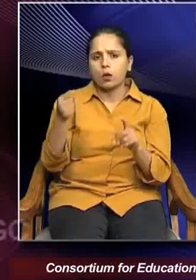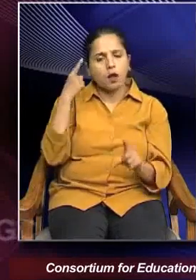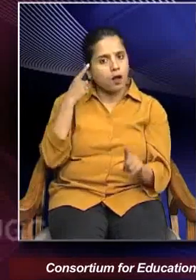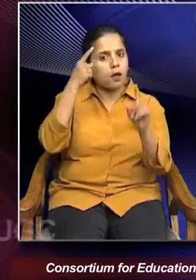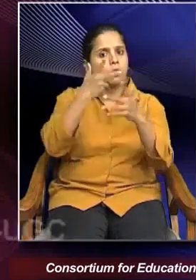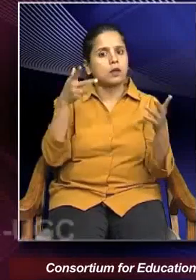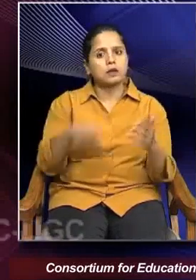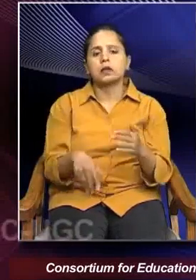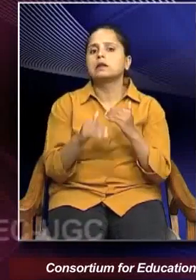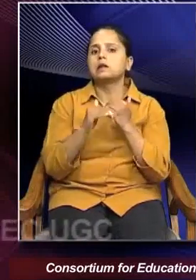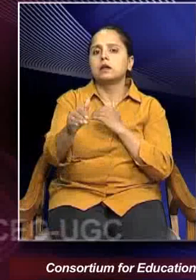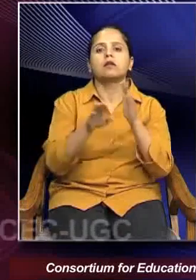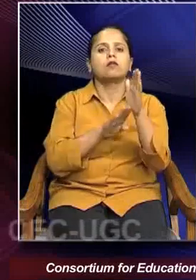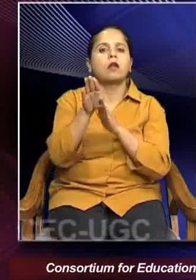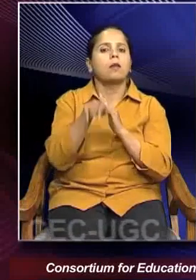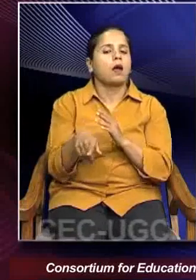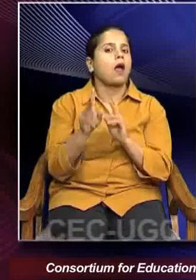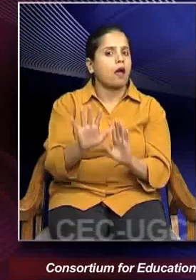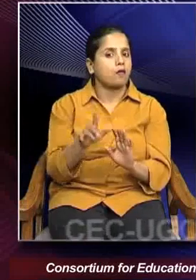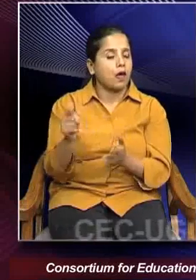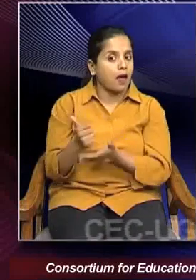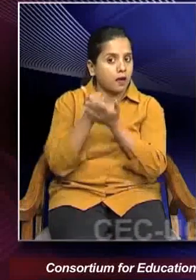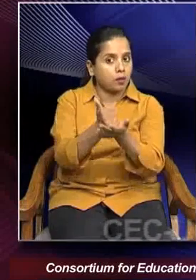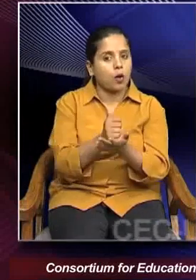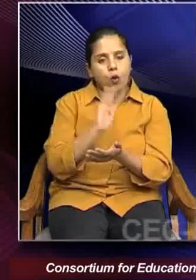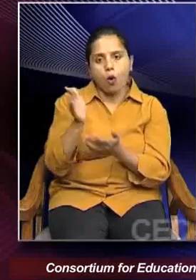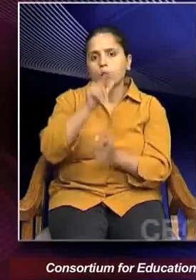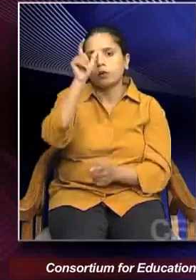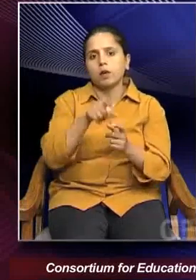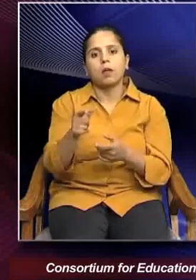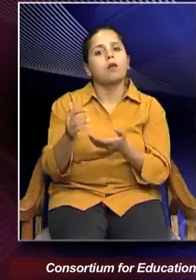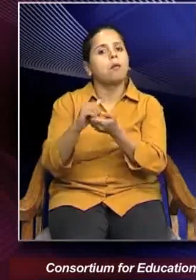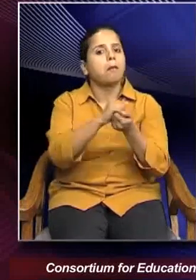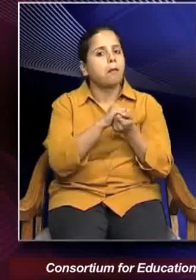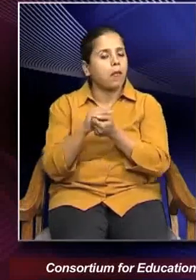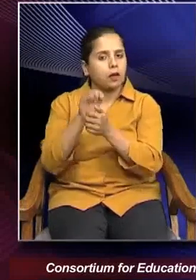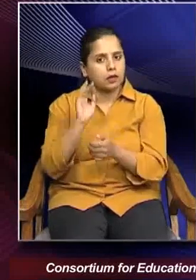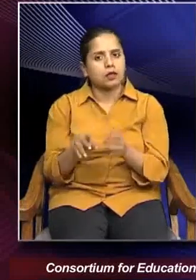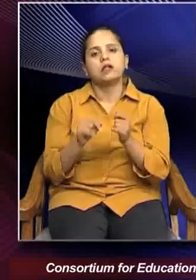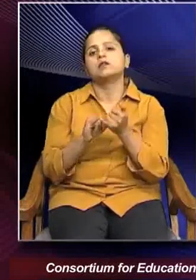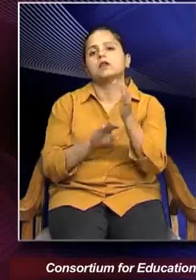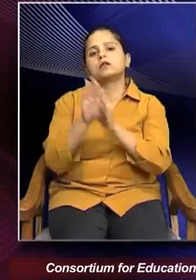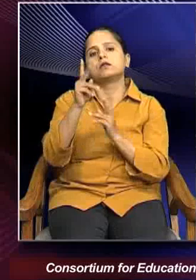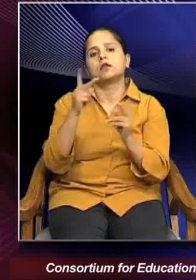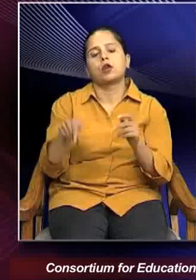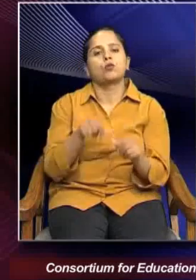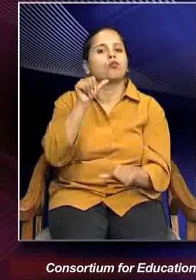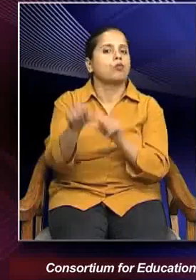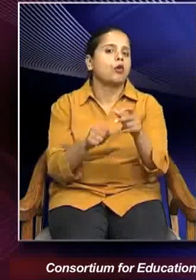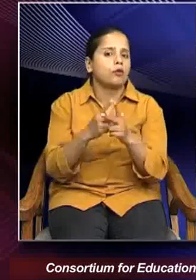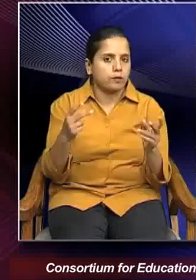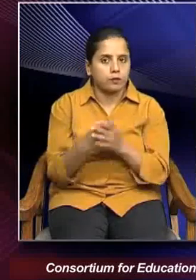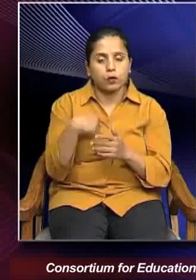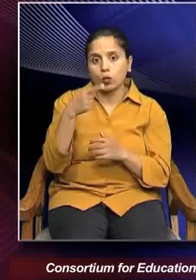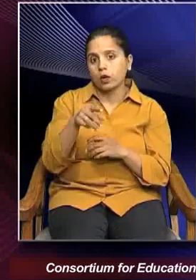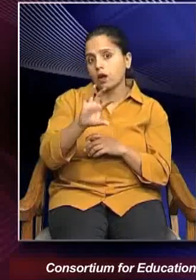sustainable development is this, helping everybody is a partner in the journey of sustainable progress. So countries which are